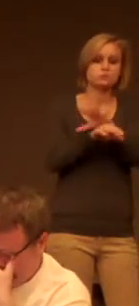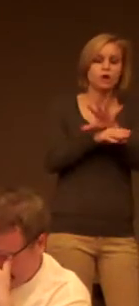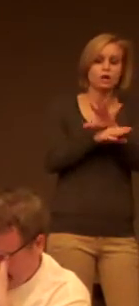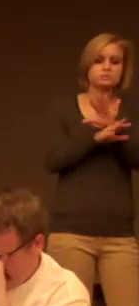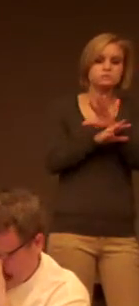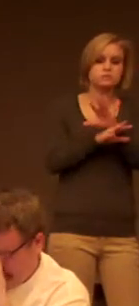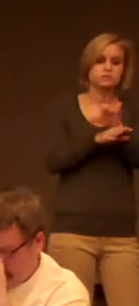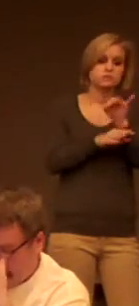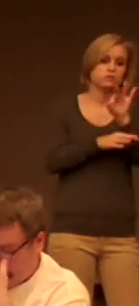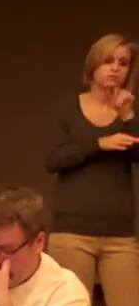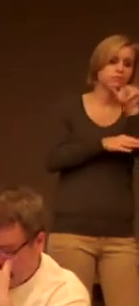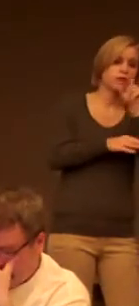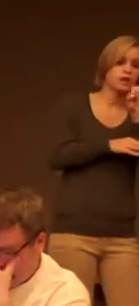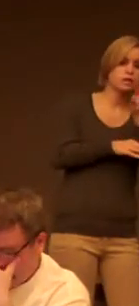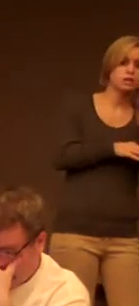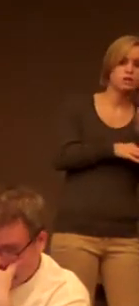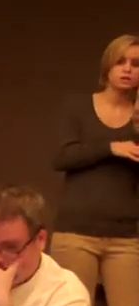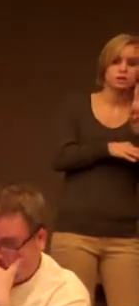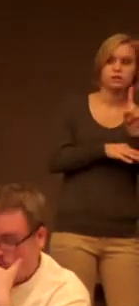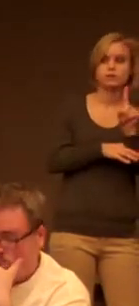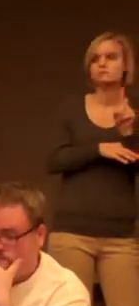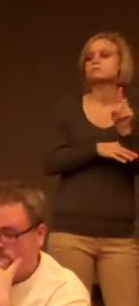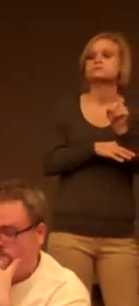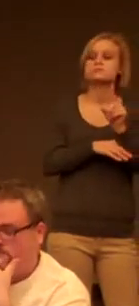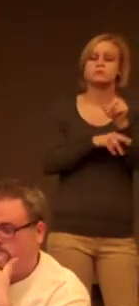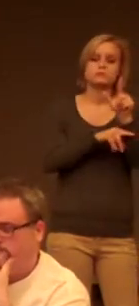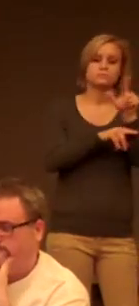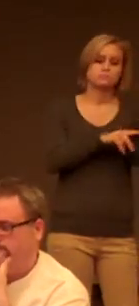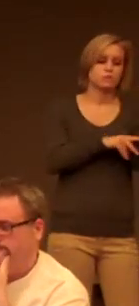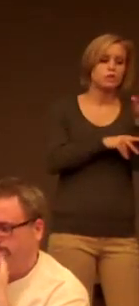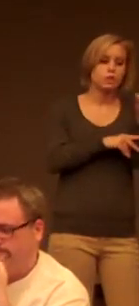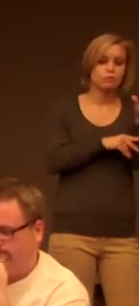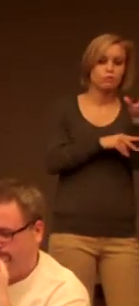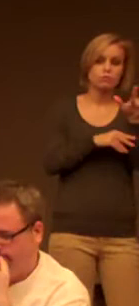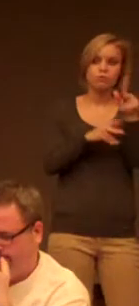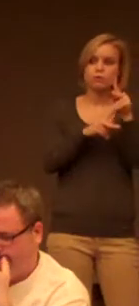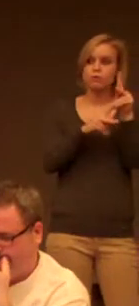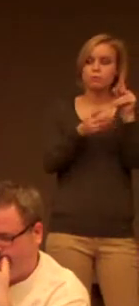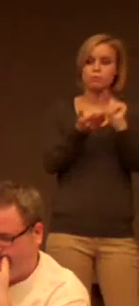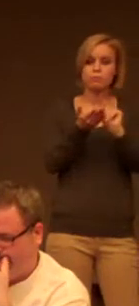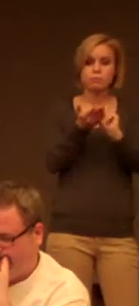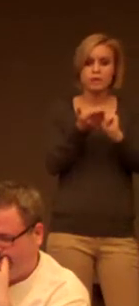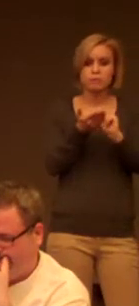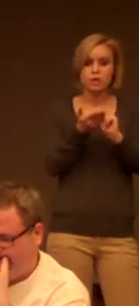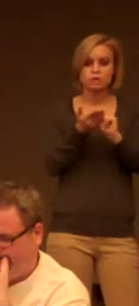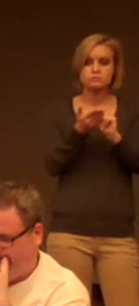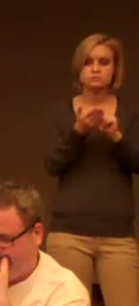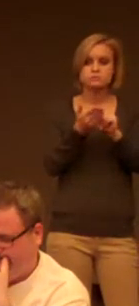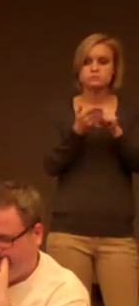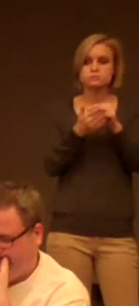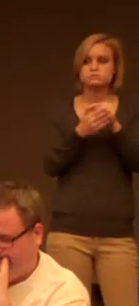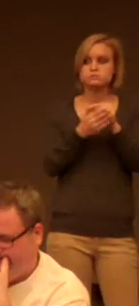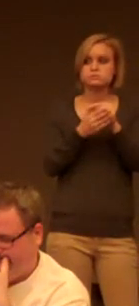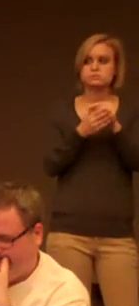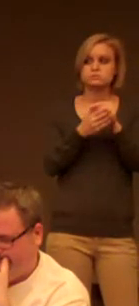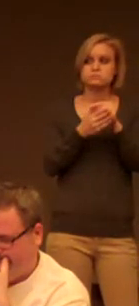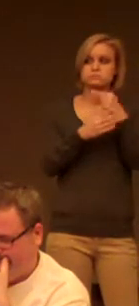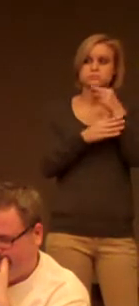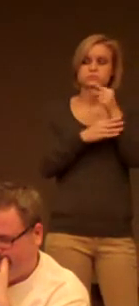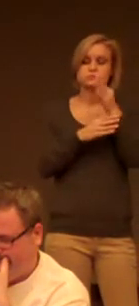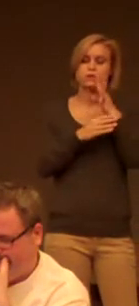And the local paper, I happened to run into the editorial about what Wheeling has to do in putting the trees back on the